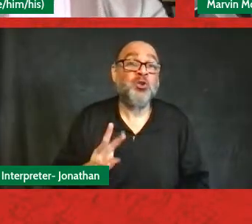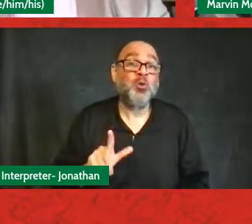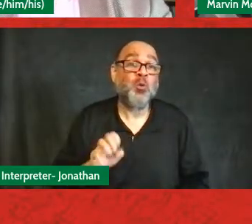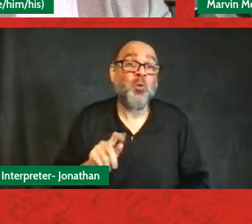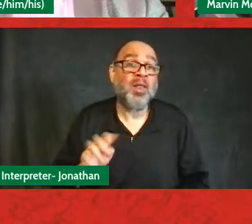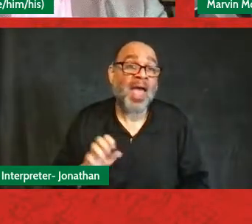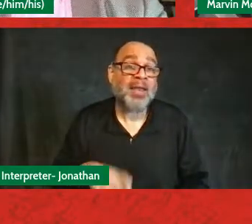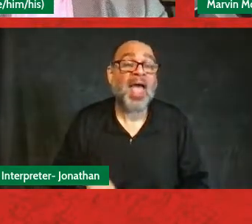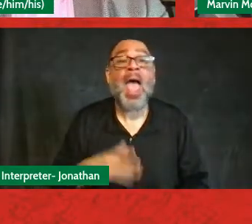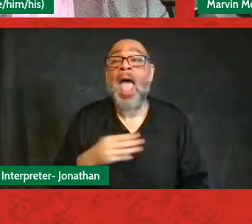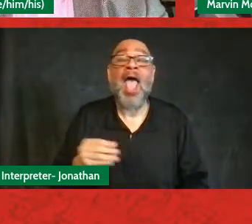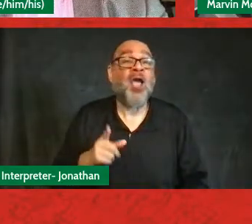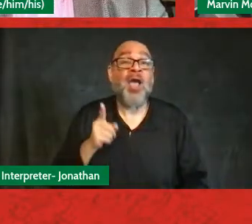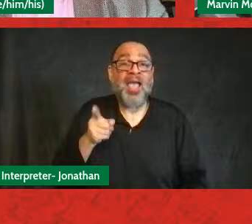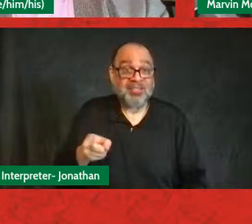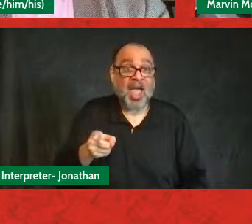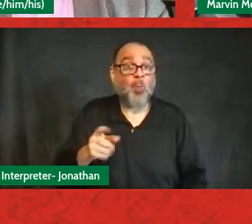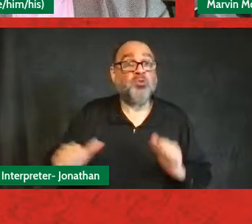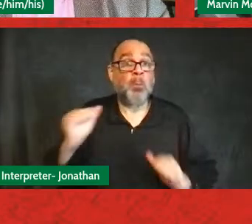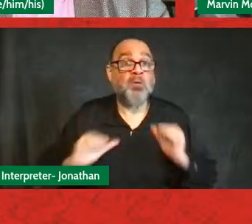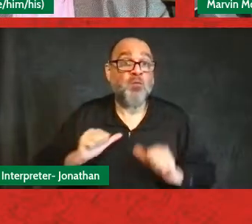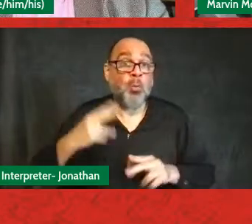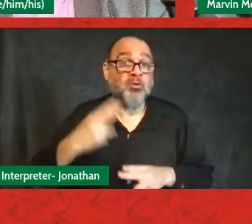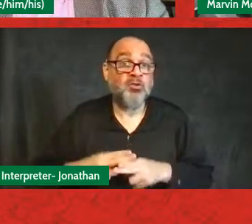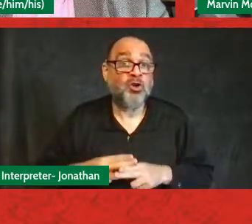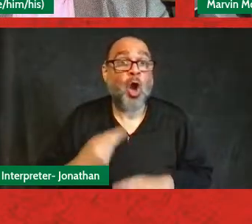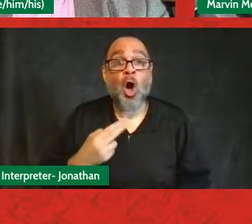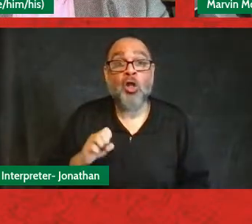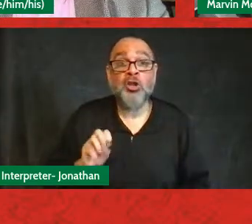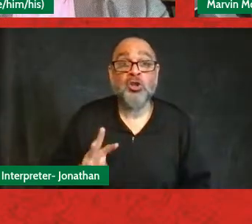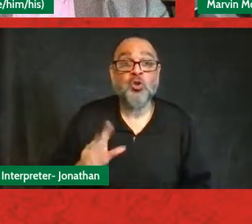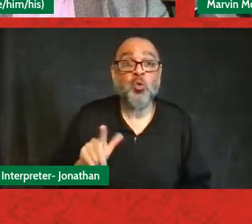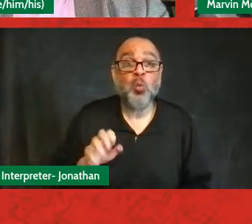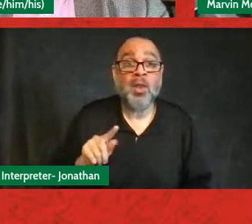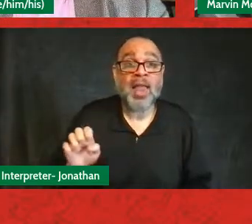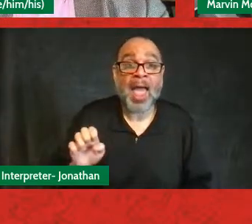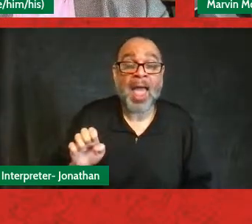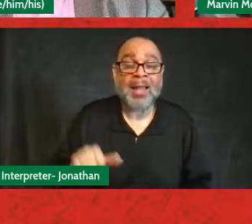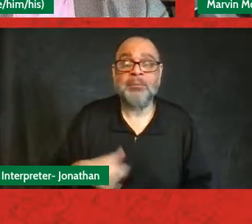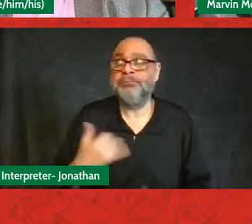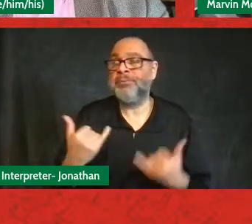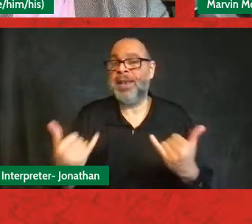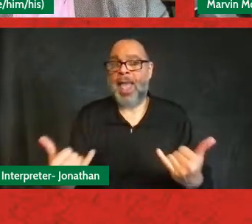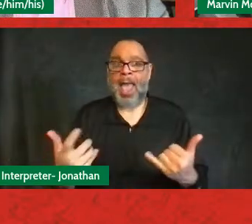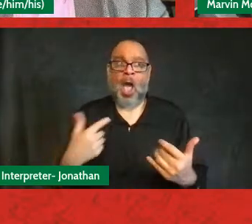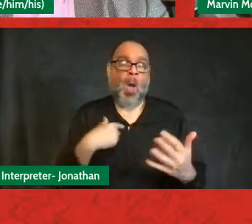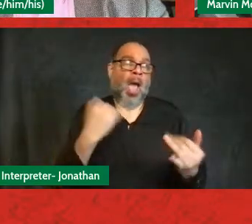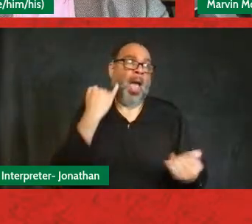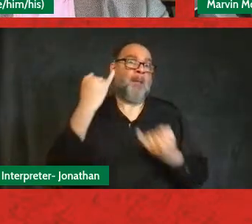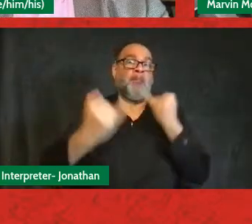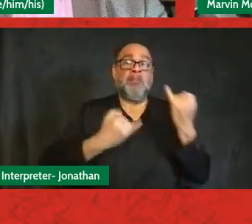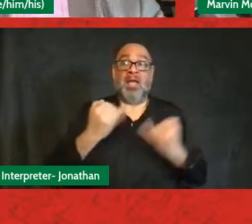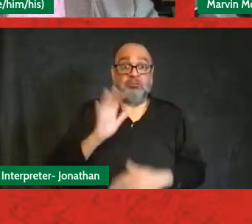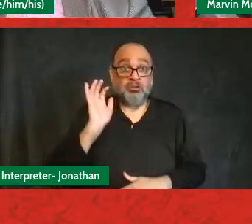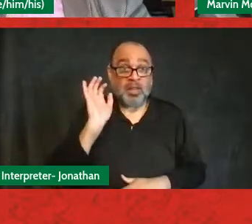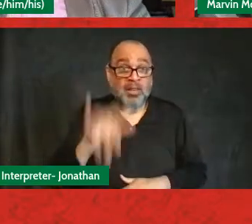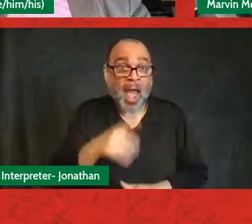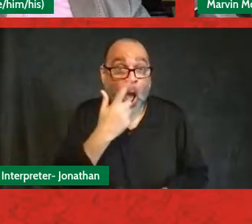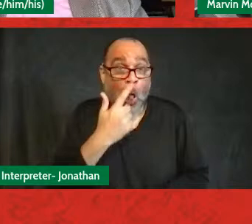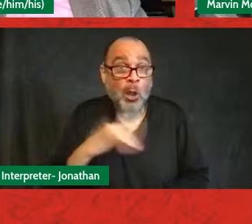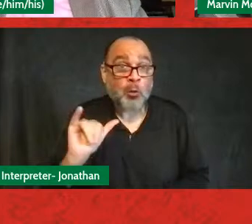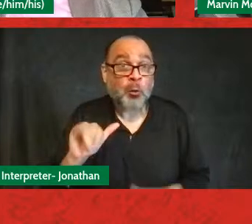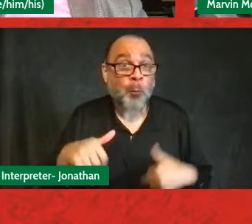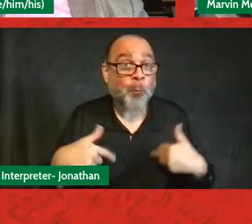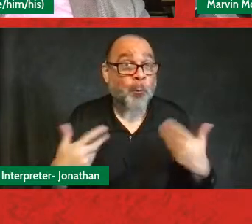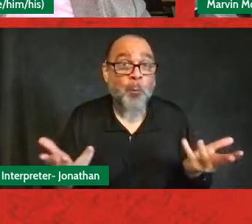And there was a performance called Hewlett. And we could just imagine, and I have all kinds of imaginings on what that performance might have been, but that's how